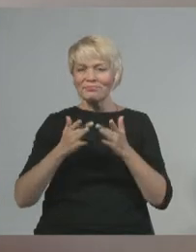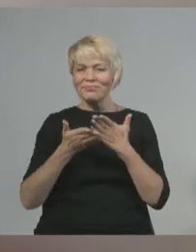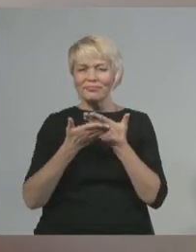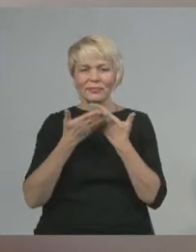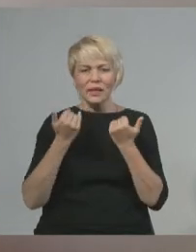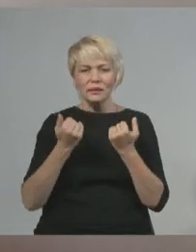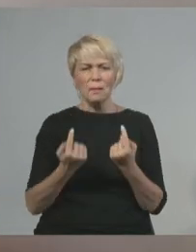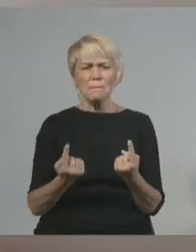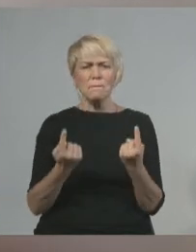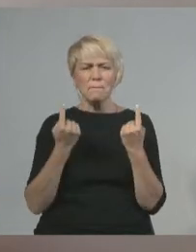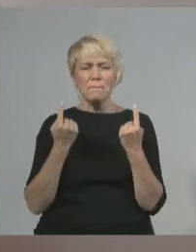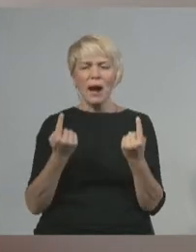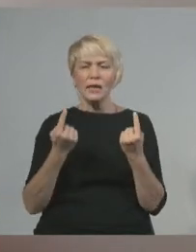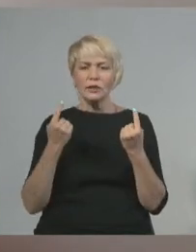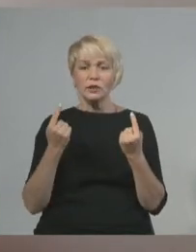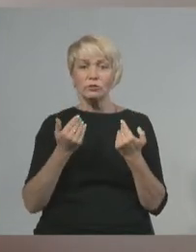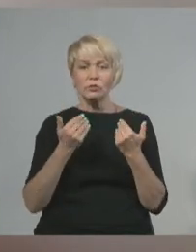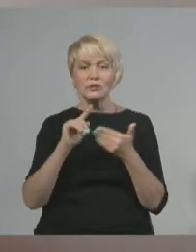big question